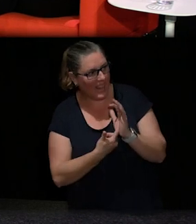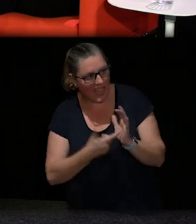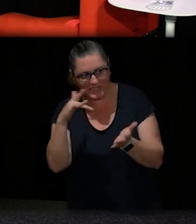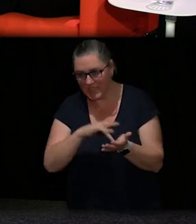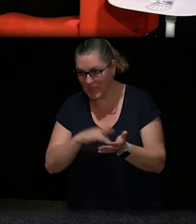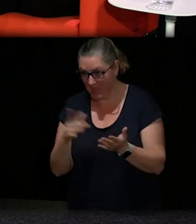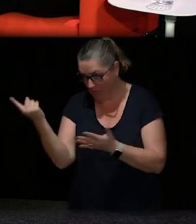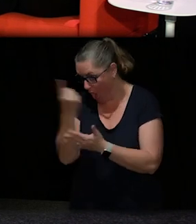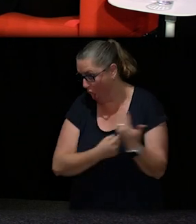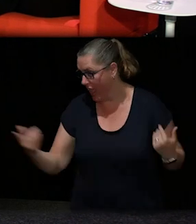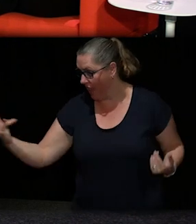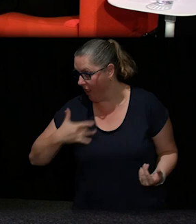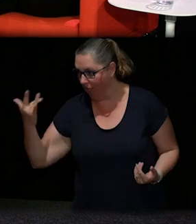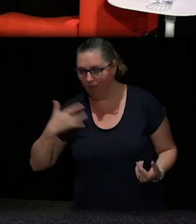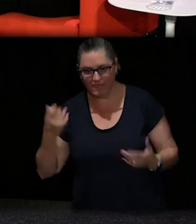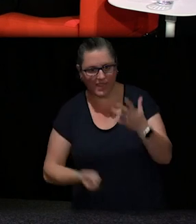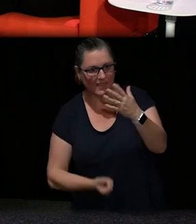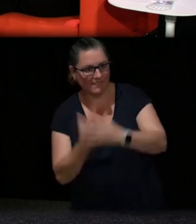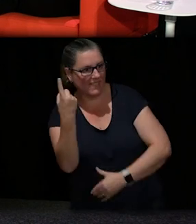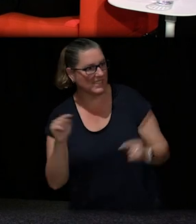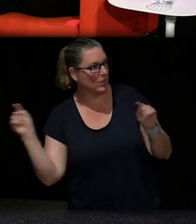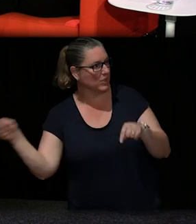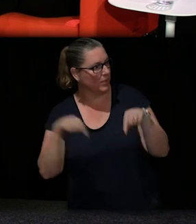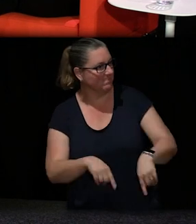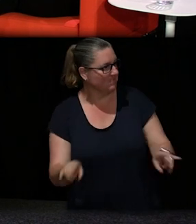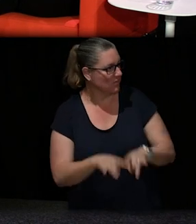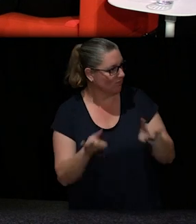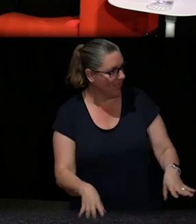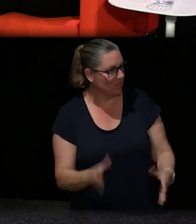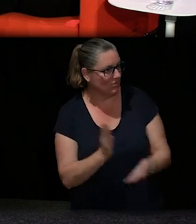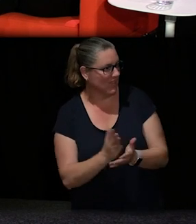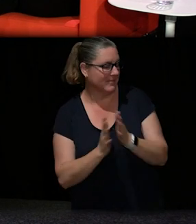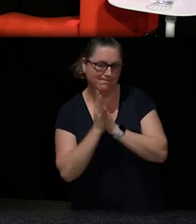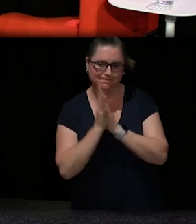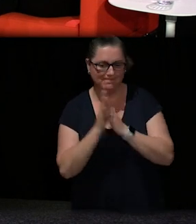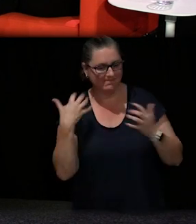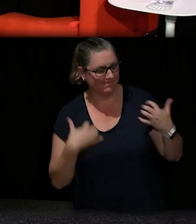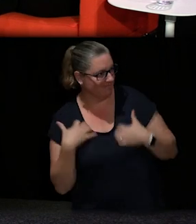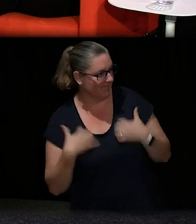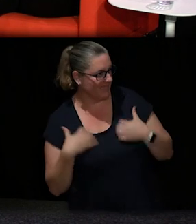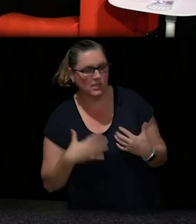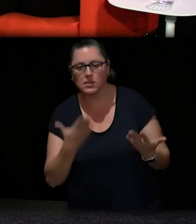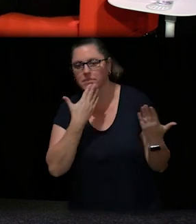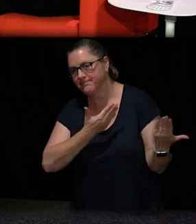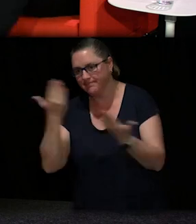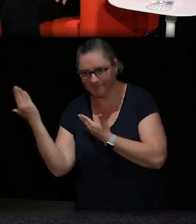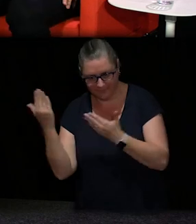live at an event while you're one. In Australia, and we're really thrilled to bits. So please thank Pat Cunnane. Thank